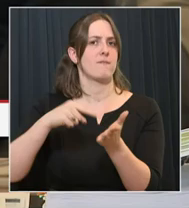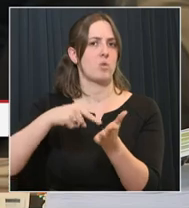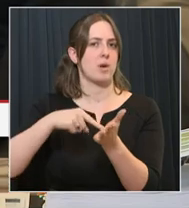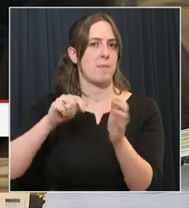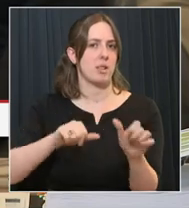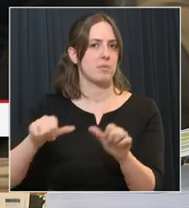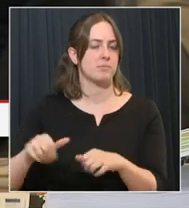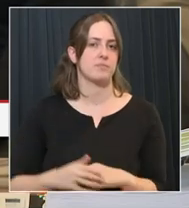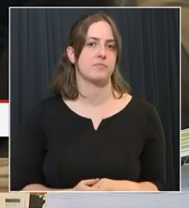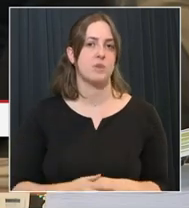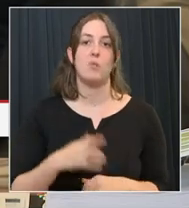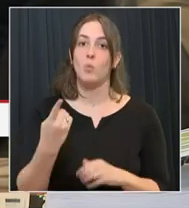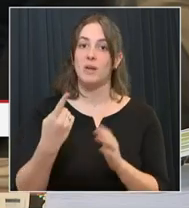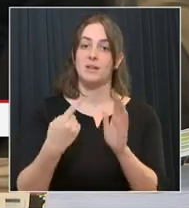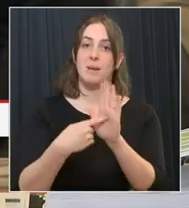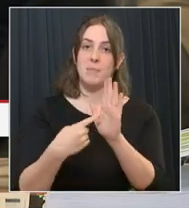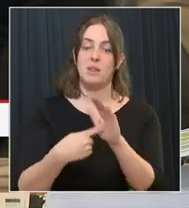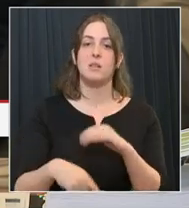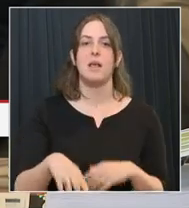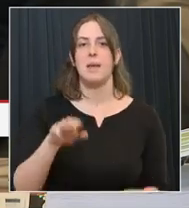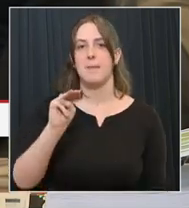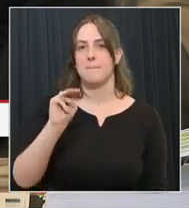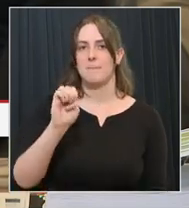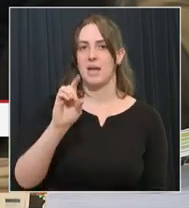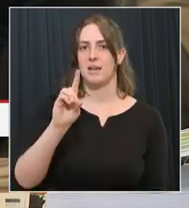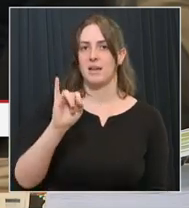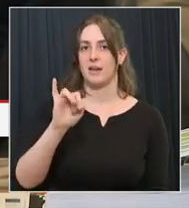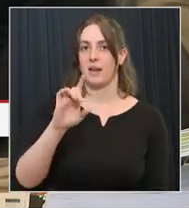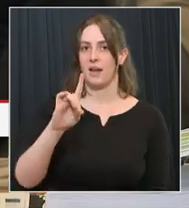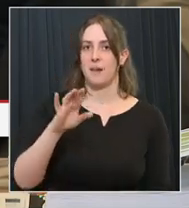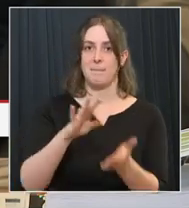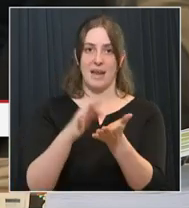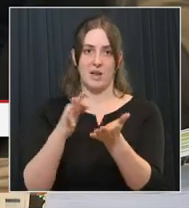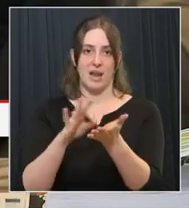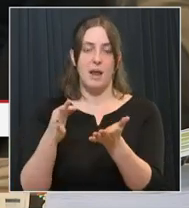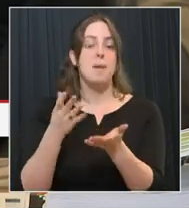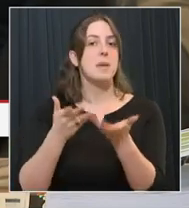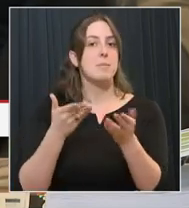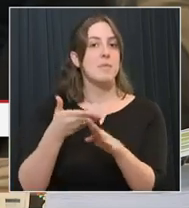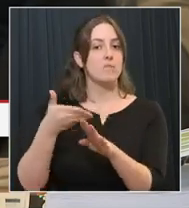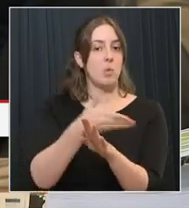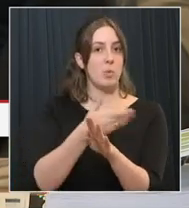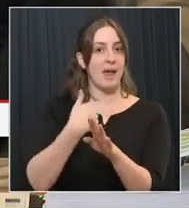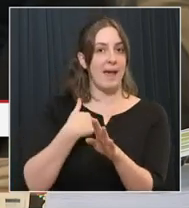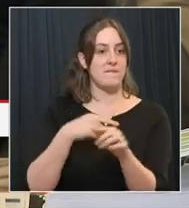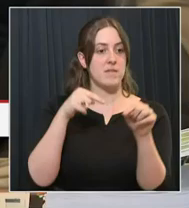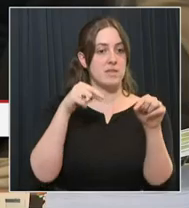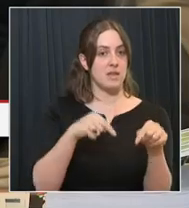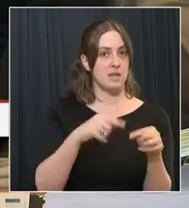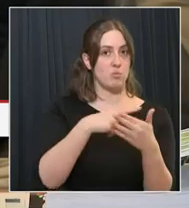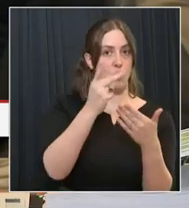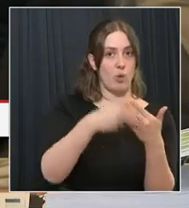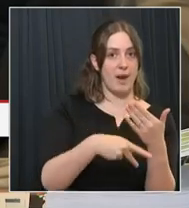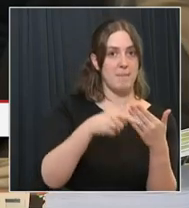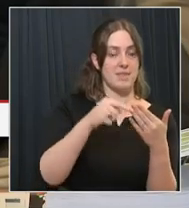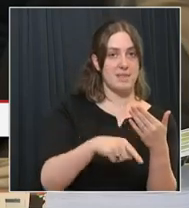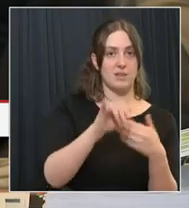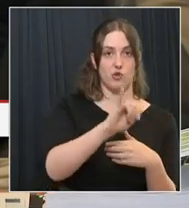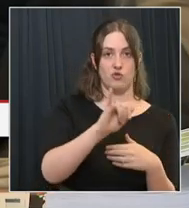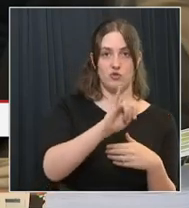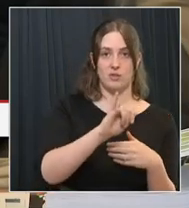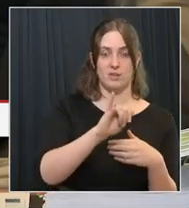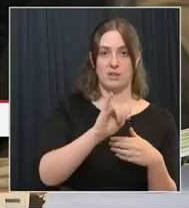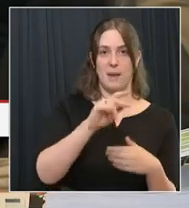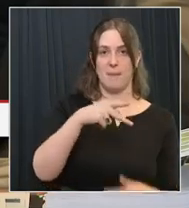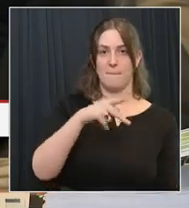of Medicaid, that now instead of having this certain program or insurance package, you have this insurance